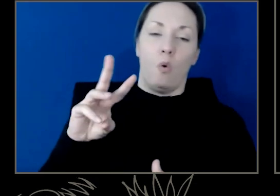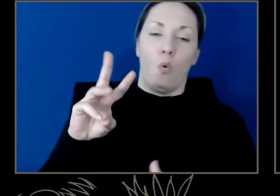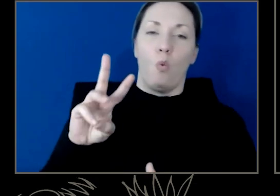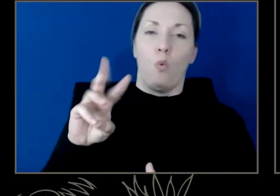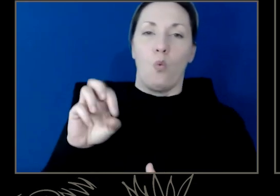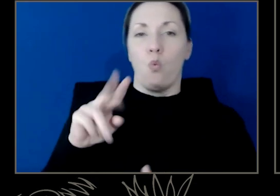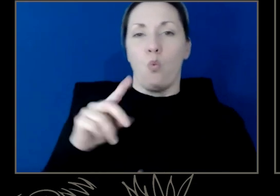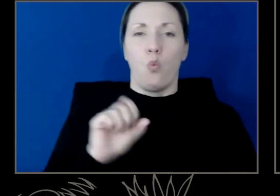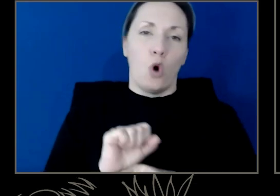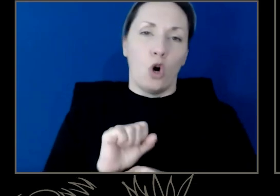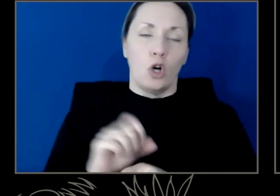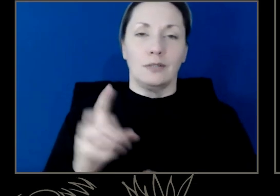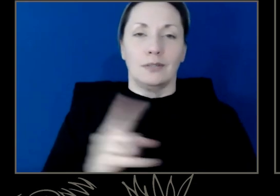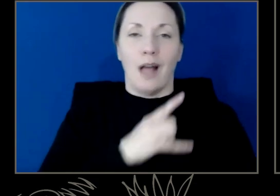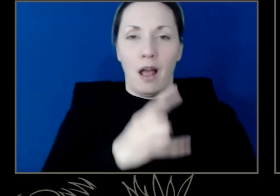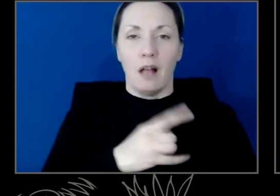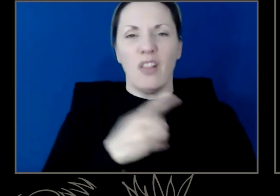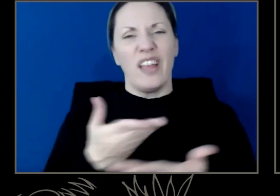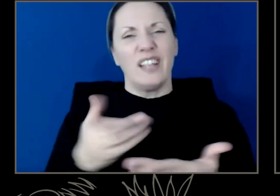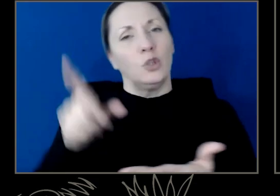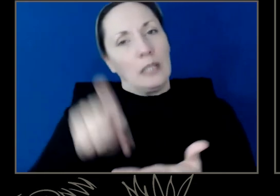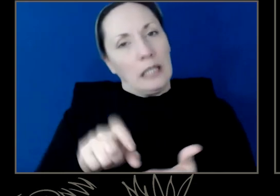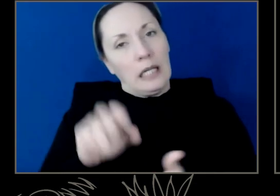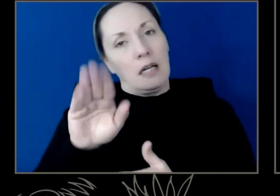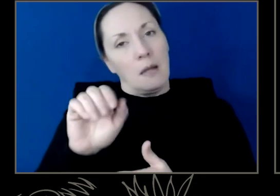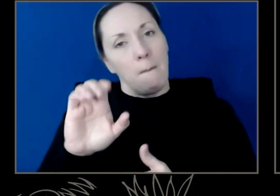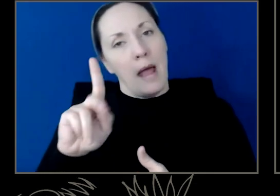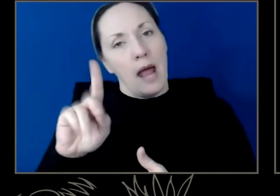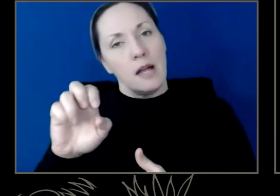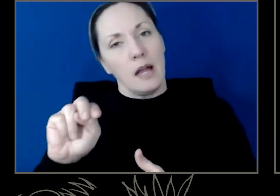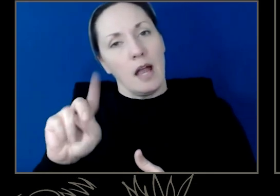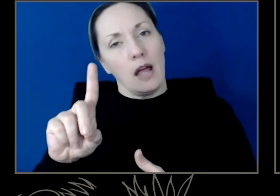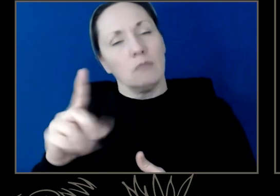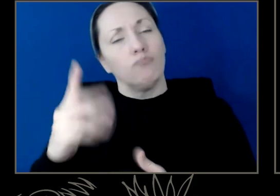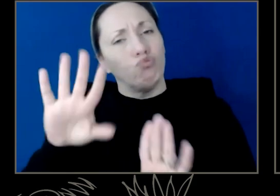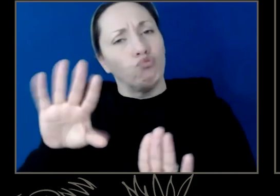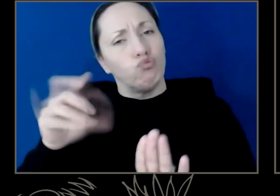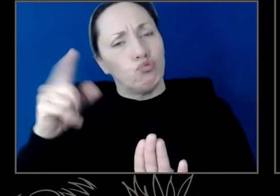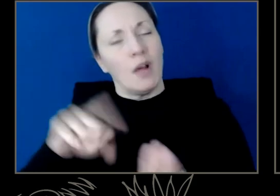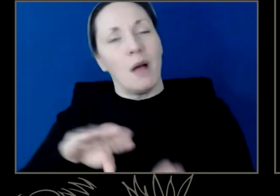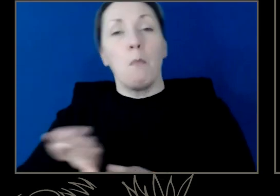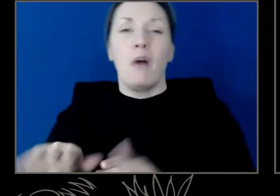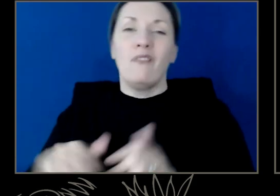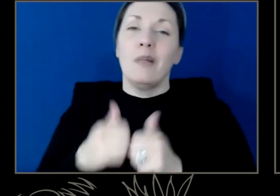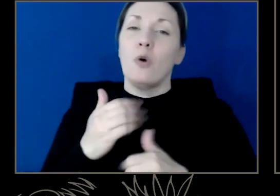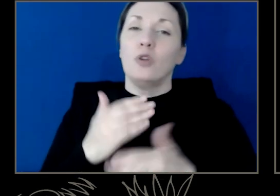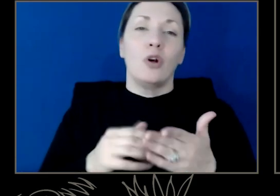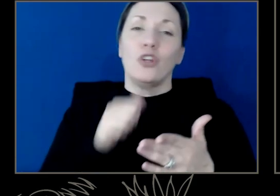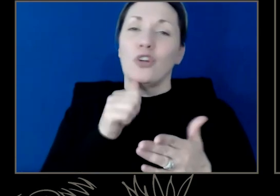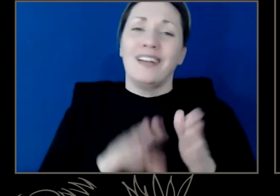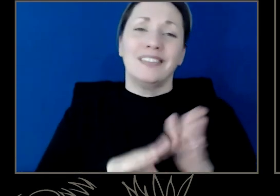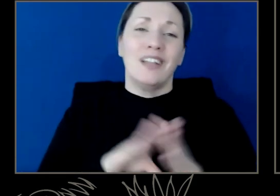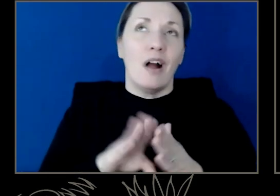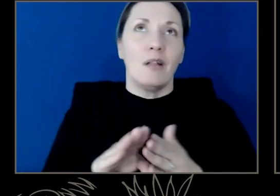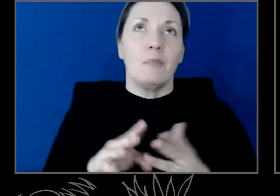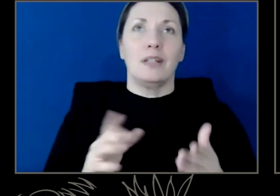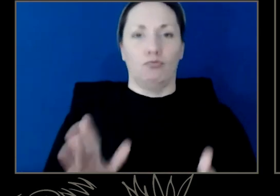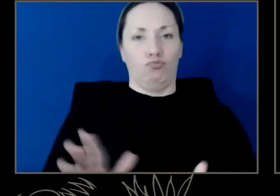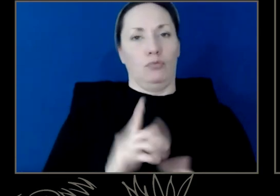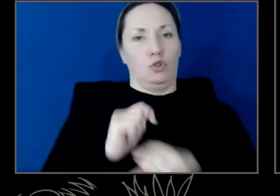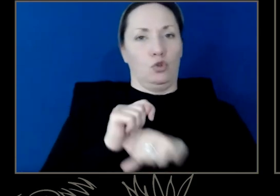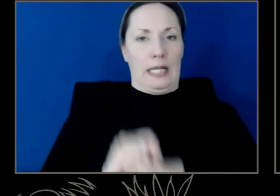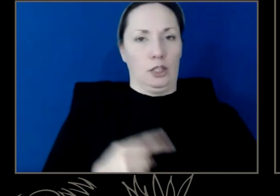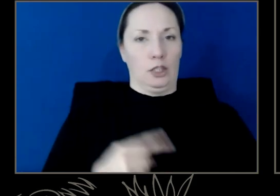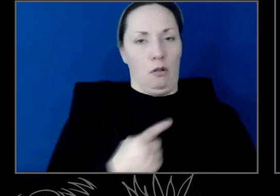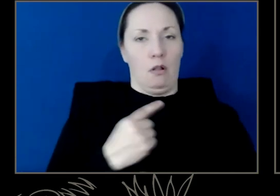things that you really need a backend for, right? But for the most part, you're not really developing this traditional backend, and you could